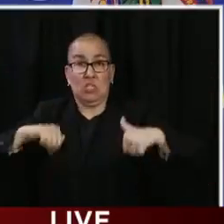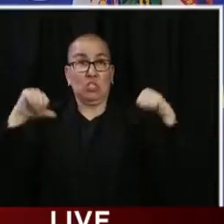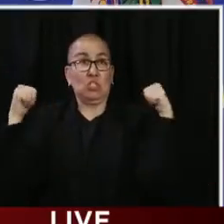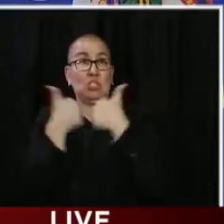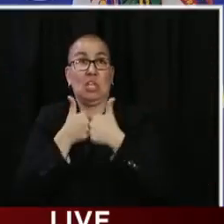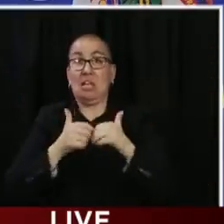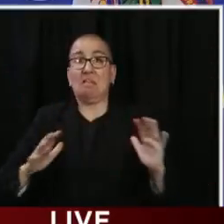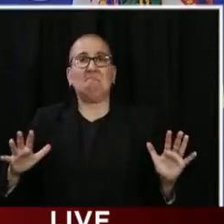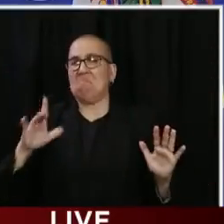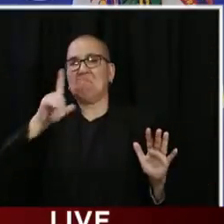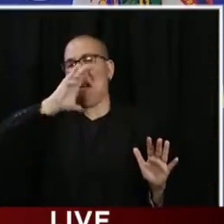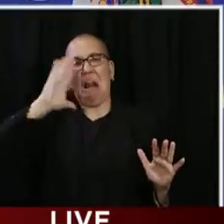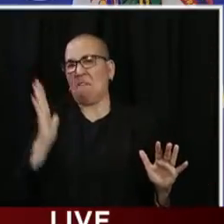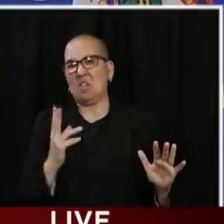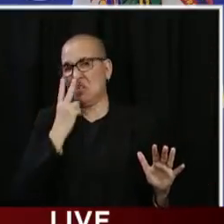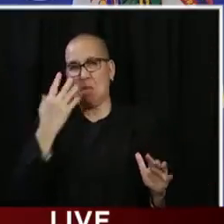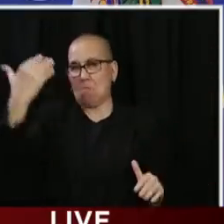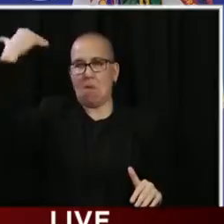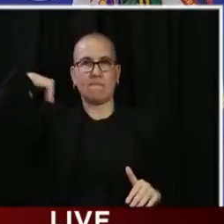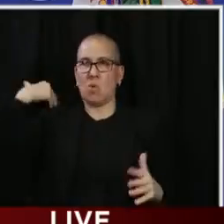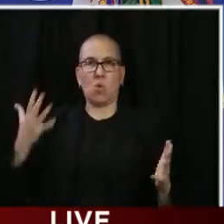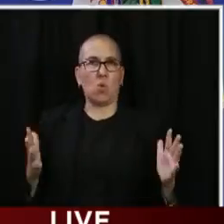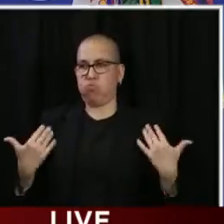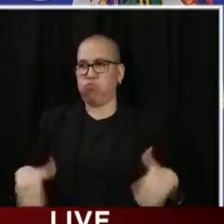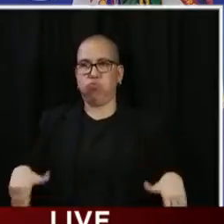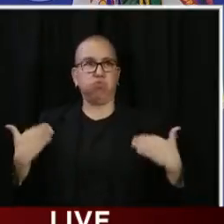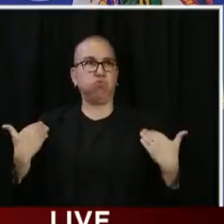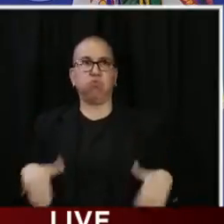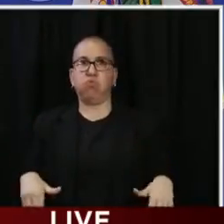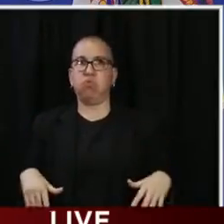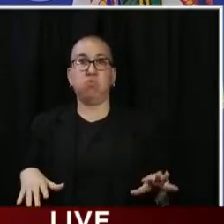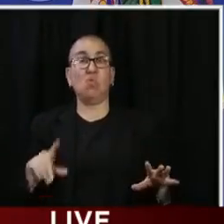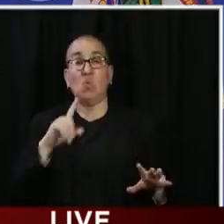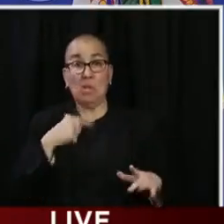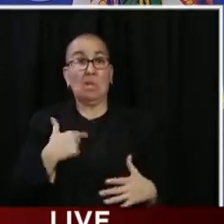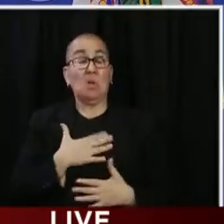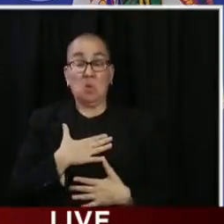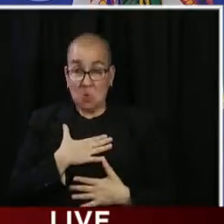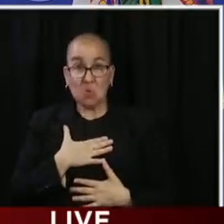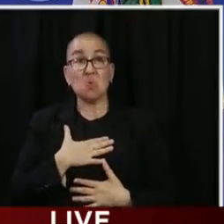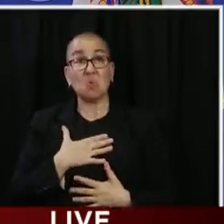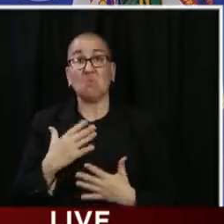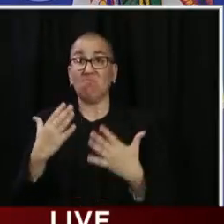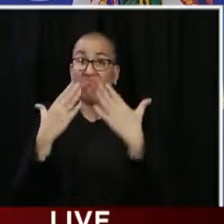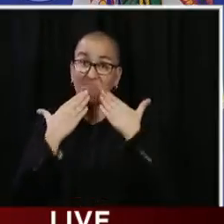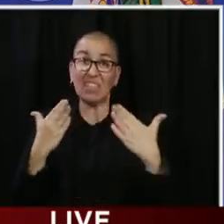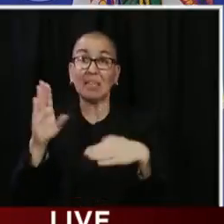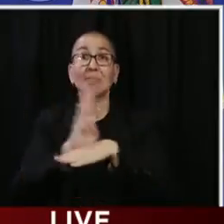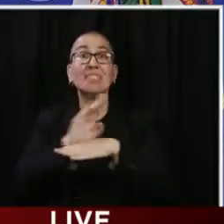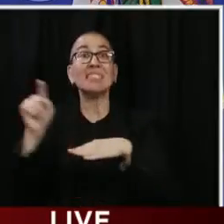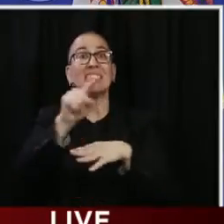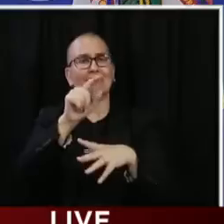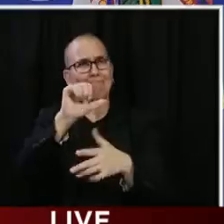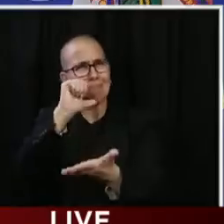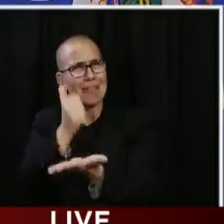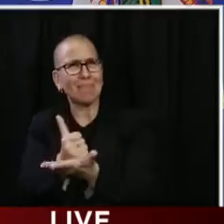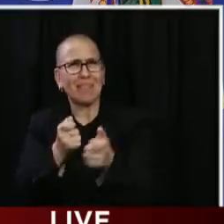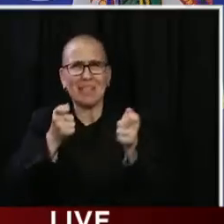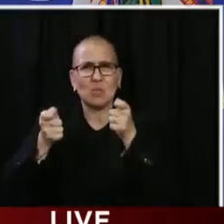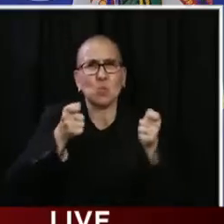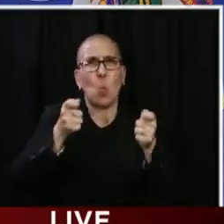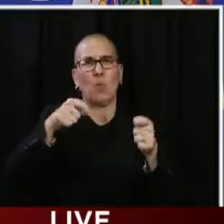grateful for the sacrifices that they've made to help slow the spread of this disease. And I think really all of Minnesota owes our business community a debt of gratitude for helping us slow